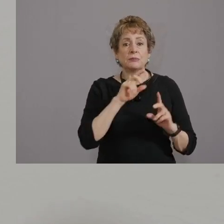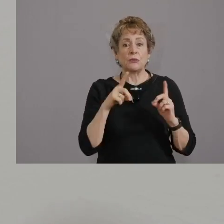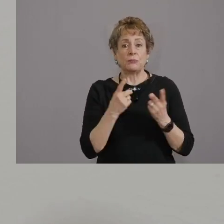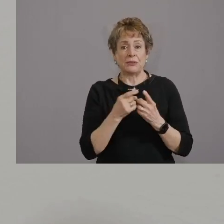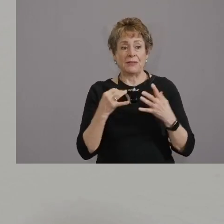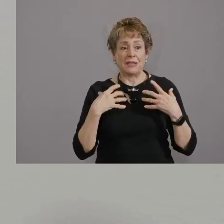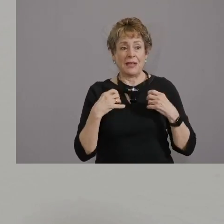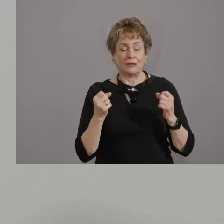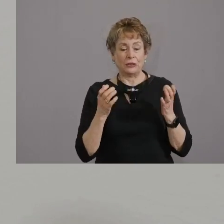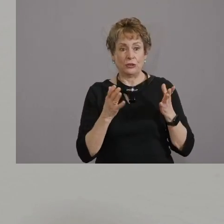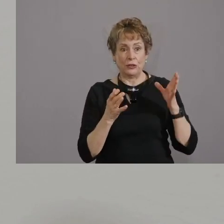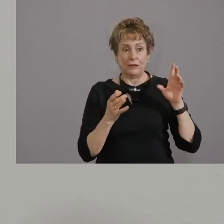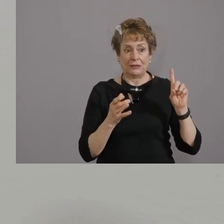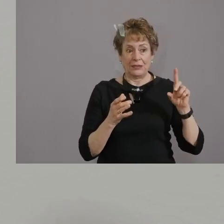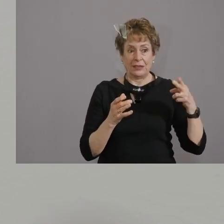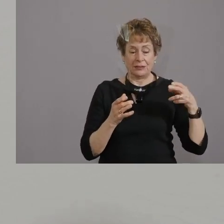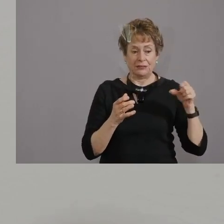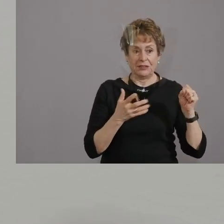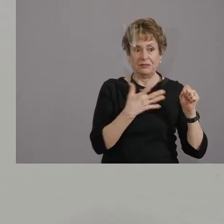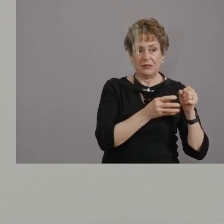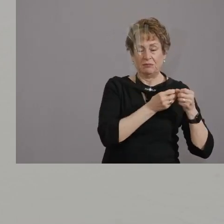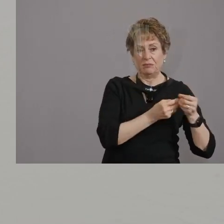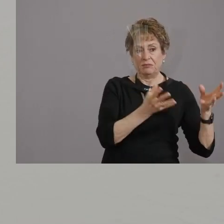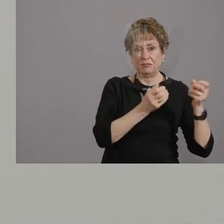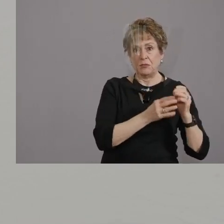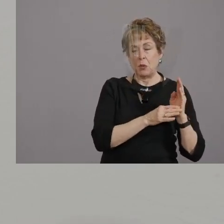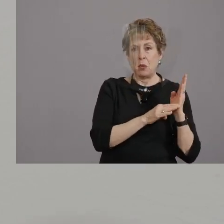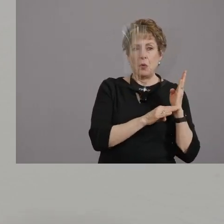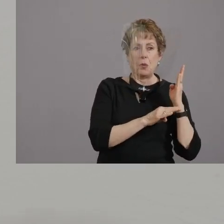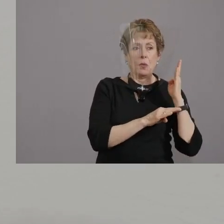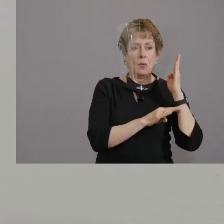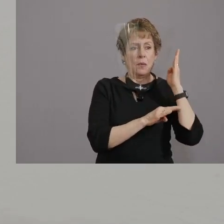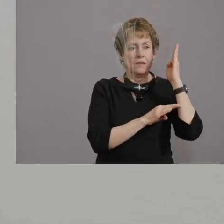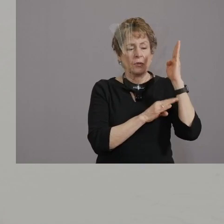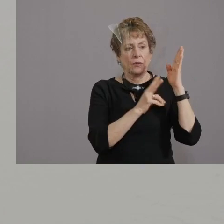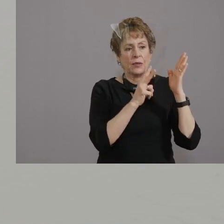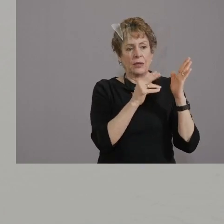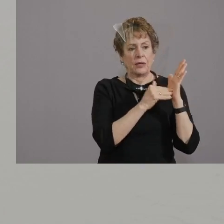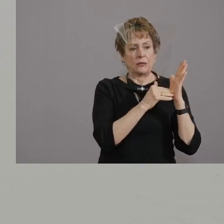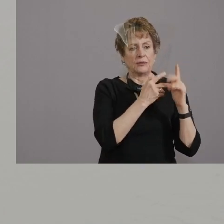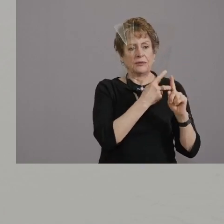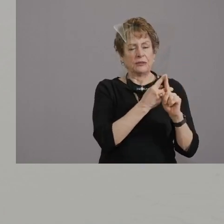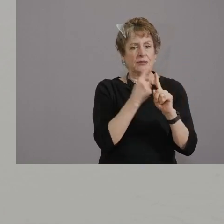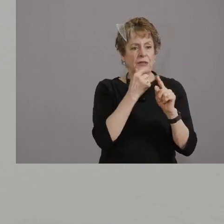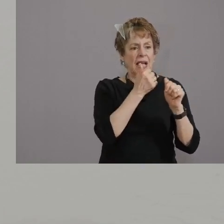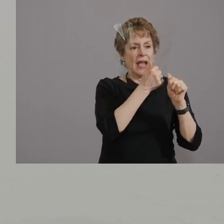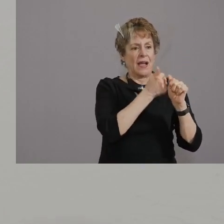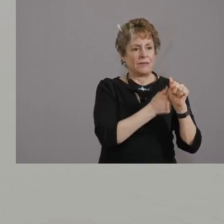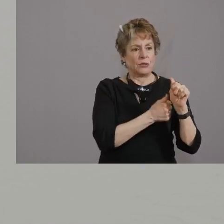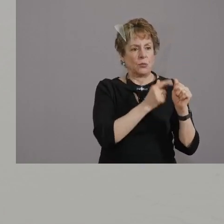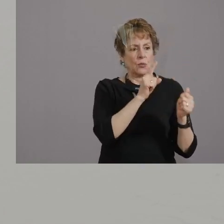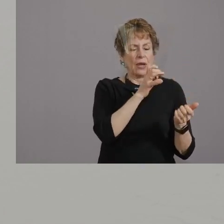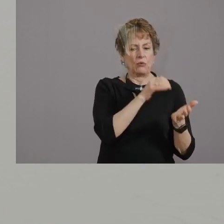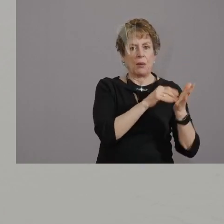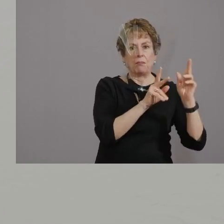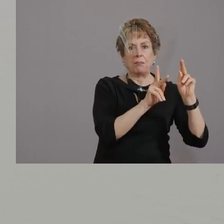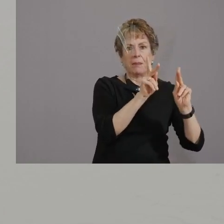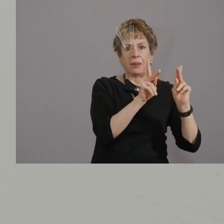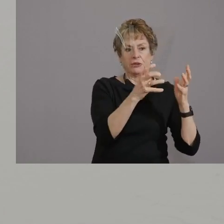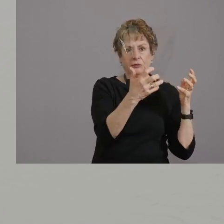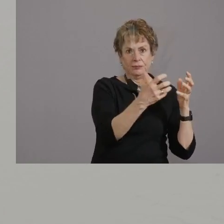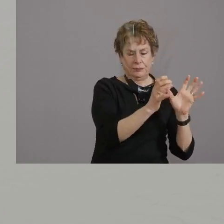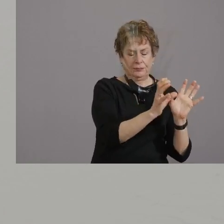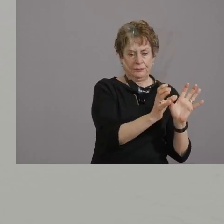administered over 2,000 vaccinations per 100,000 people, as we know. According to the CDC's website, and as of